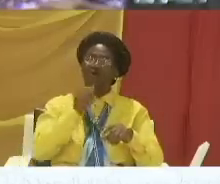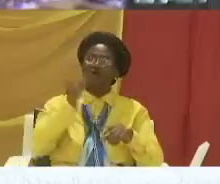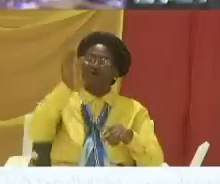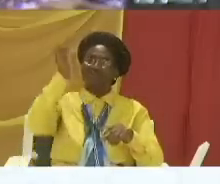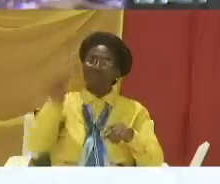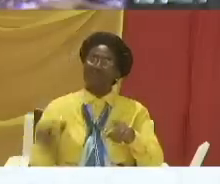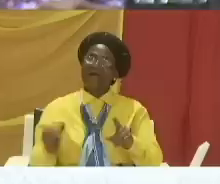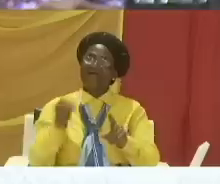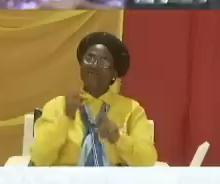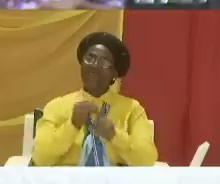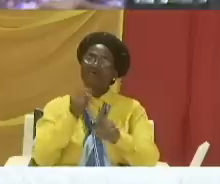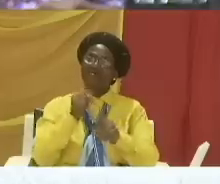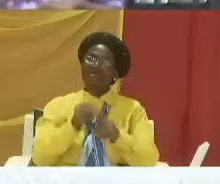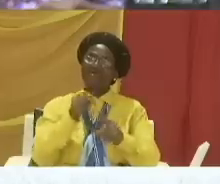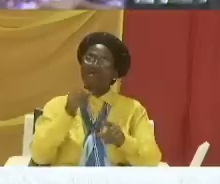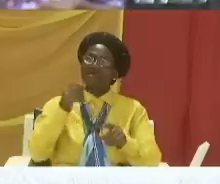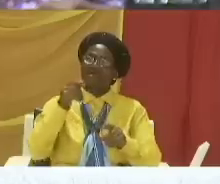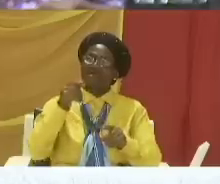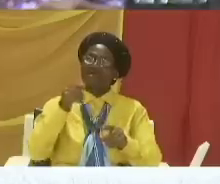In